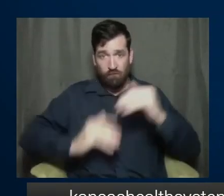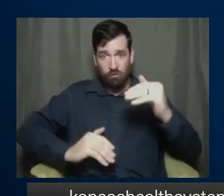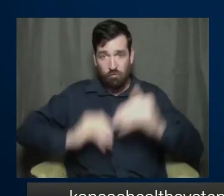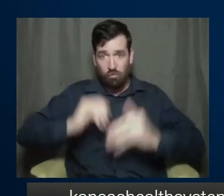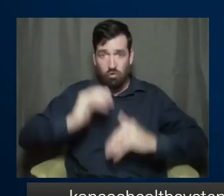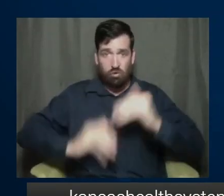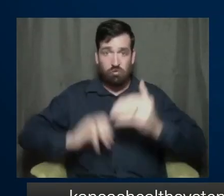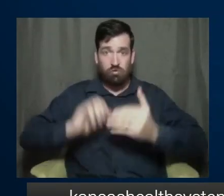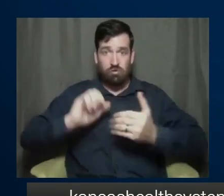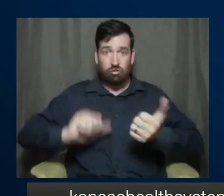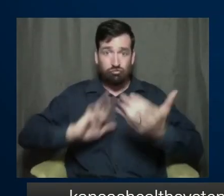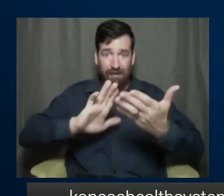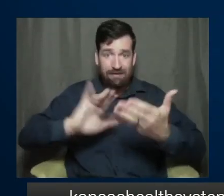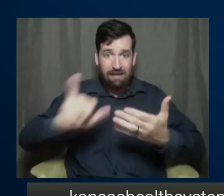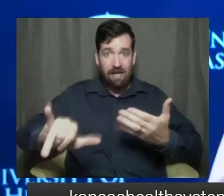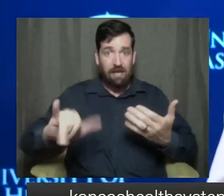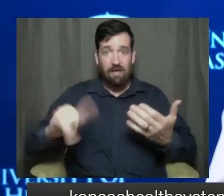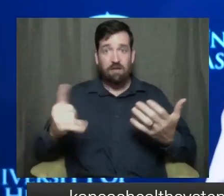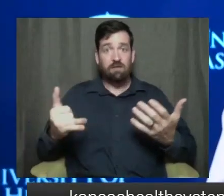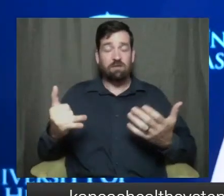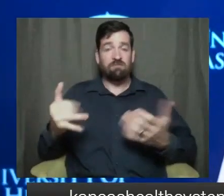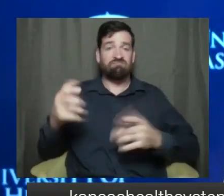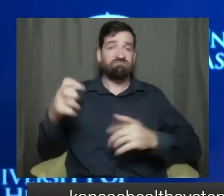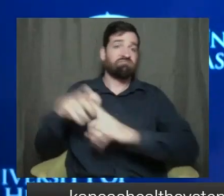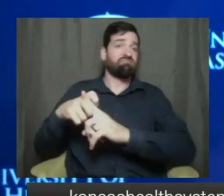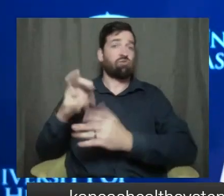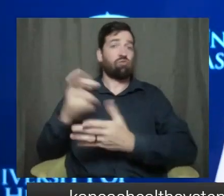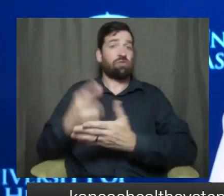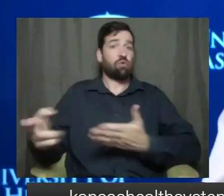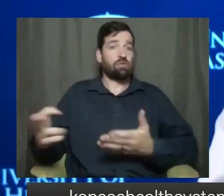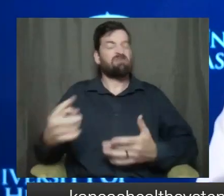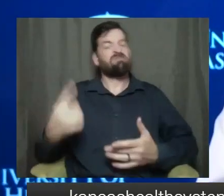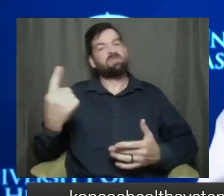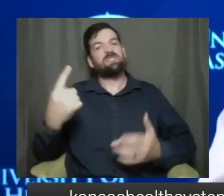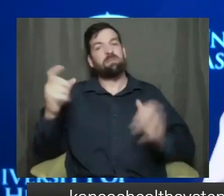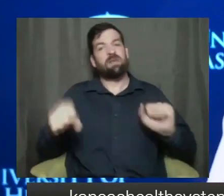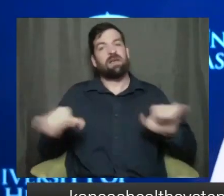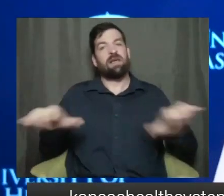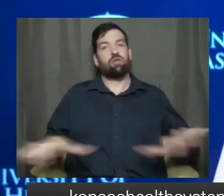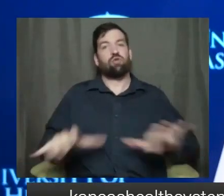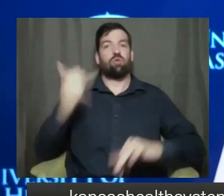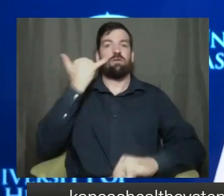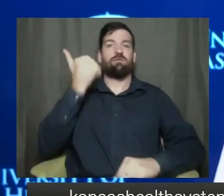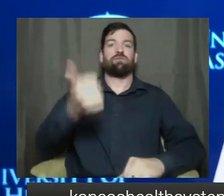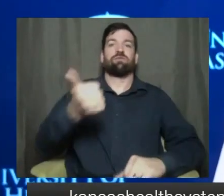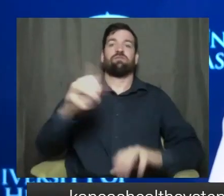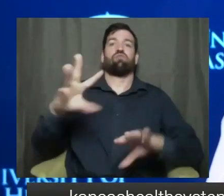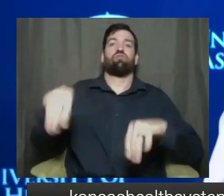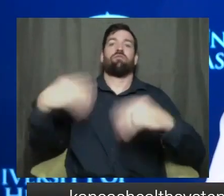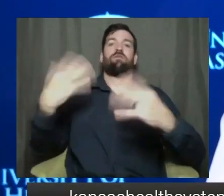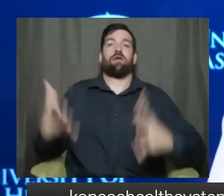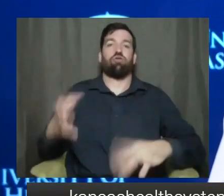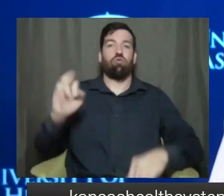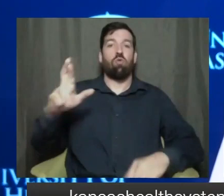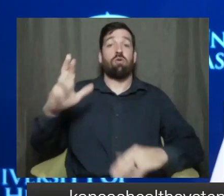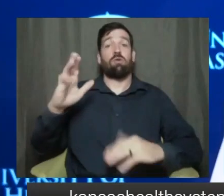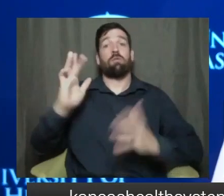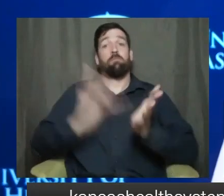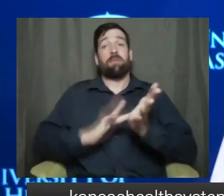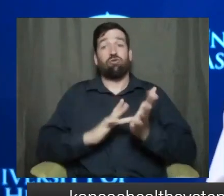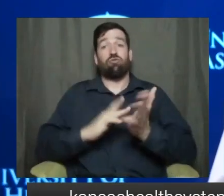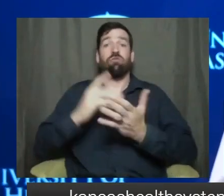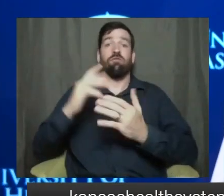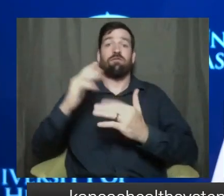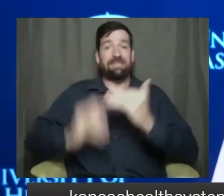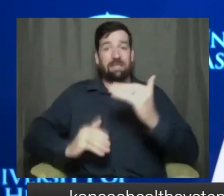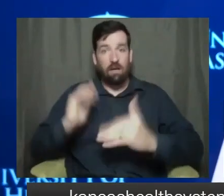sure they get the resources? I mean, something that you can do if you're a provider or a medical facility is to screen people. There are